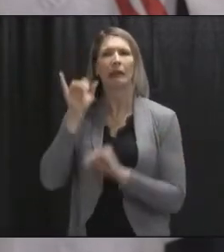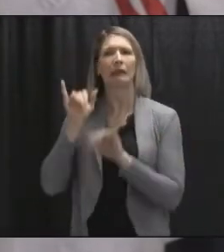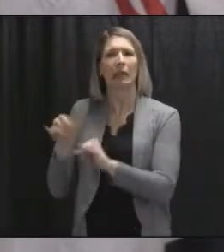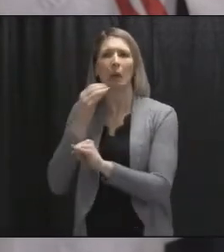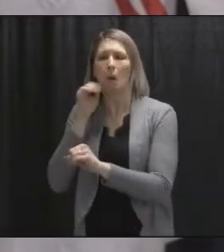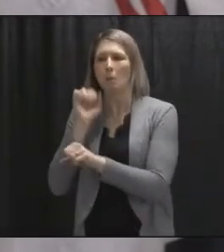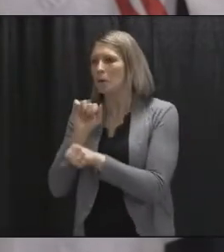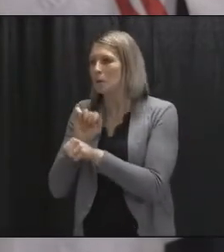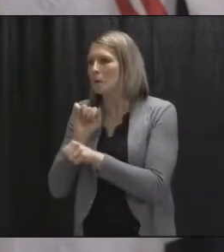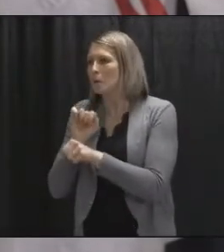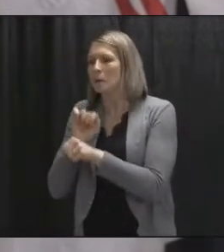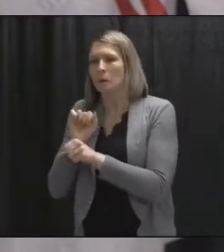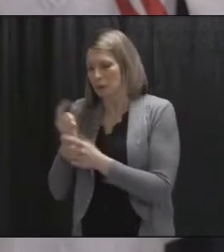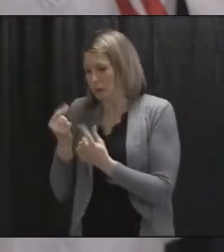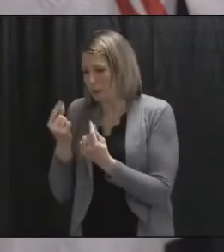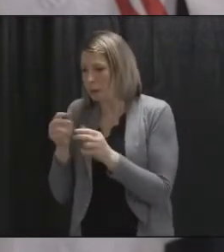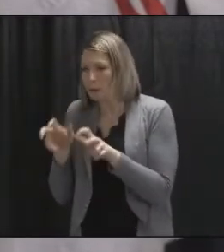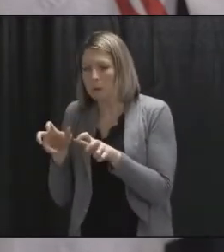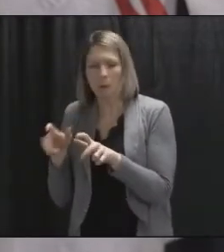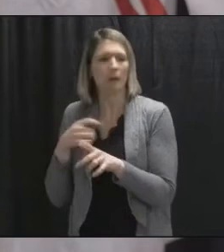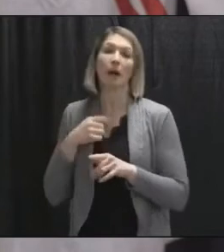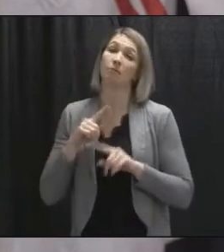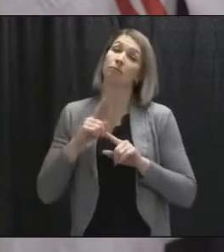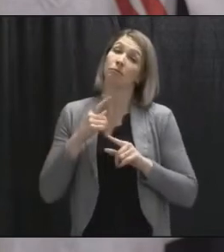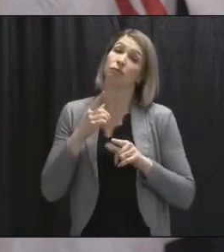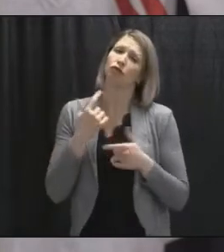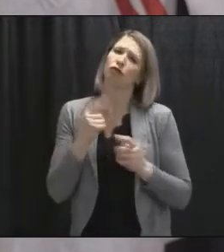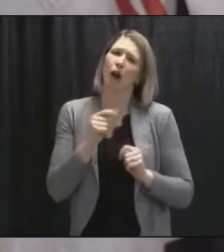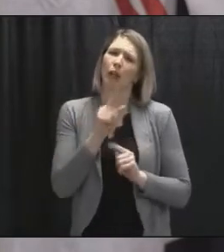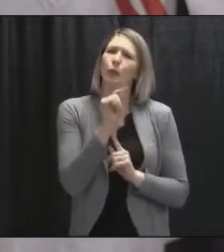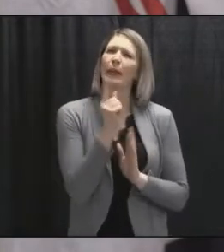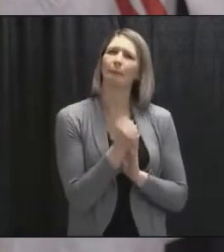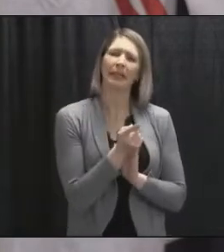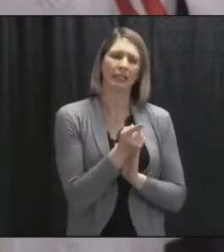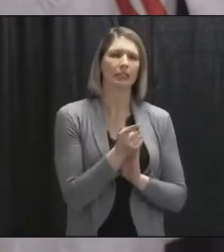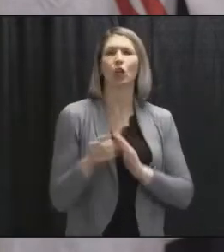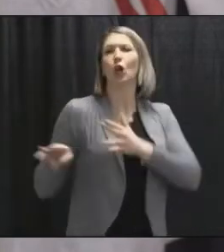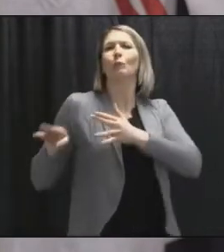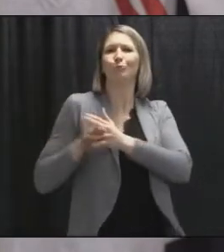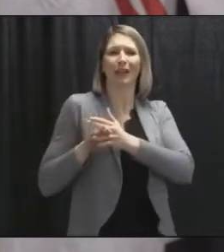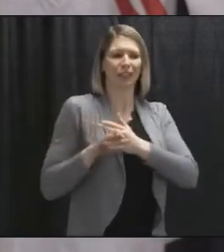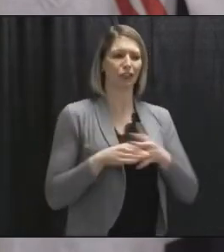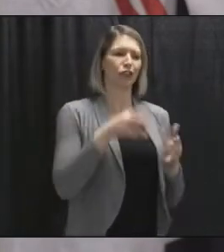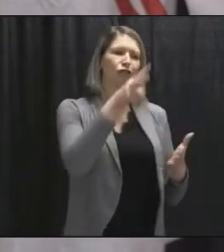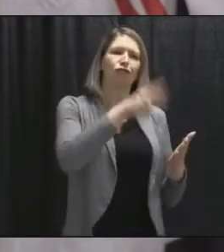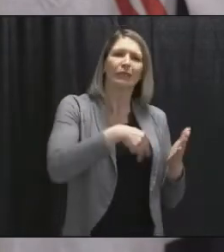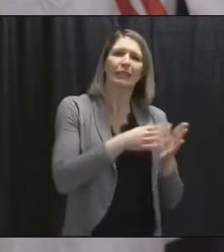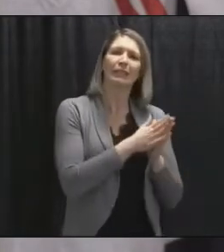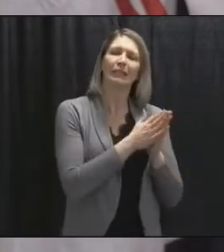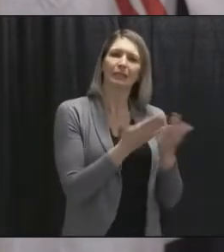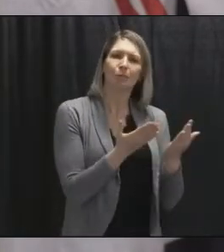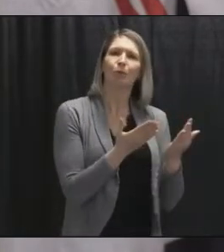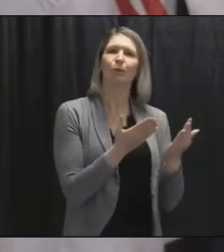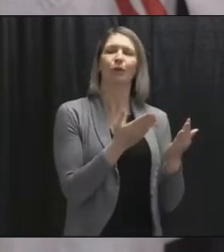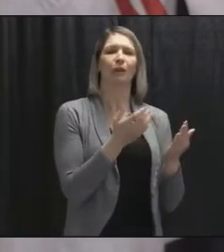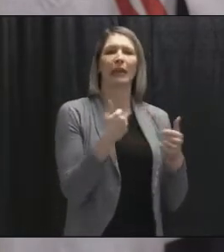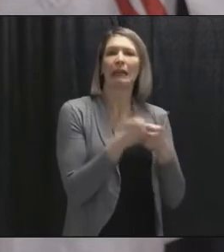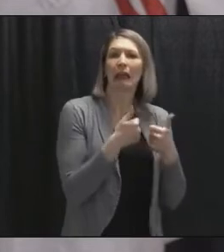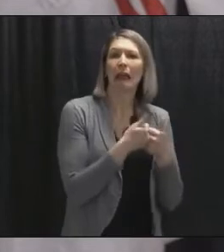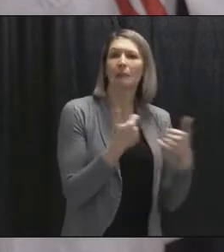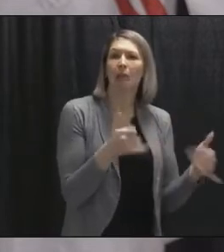kid's choosing. Play a game, take a walk, read to them. These actions will go a long way in helping your child feel safe